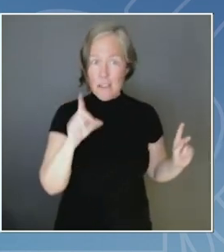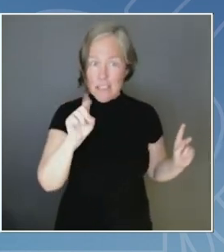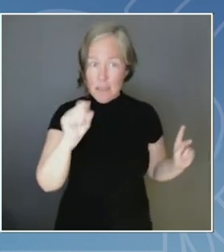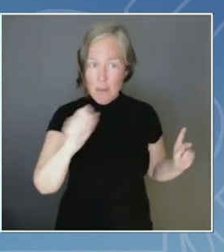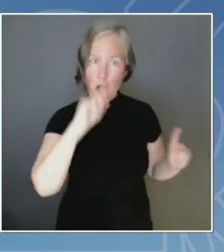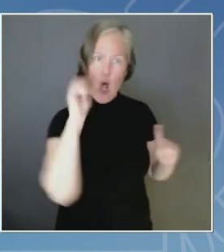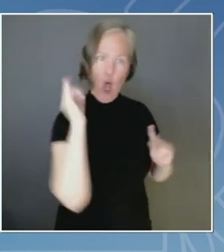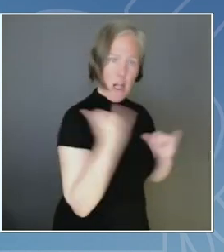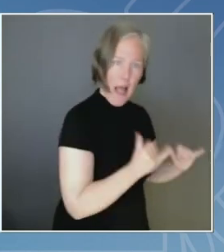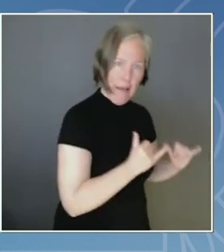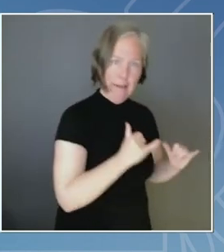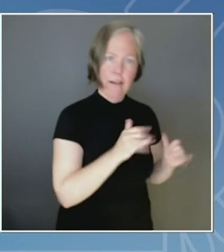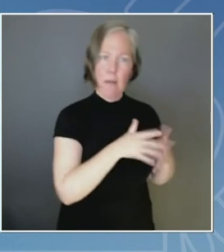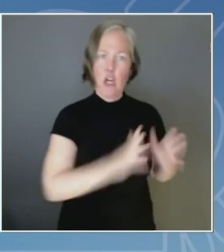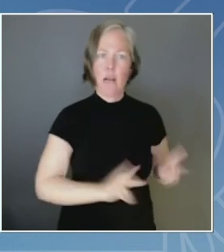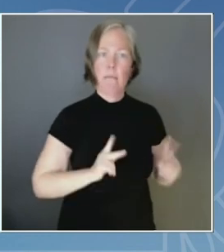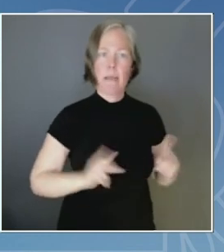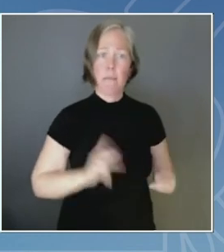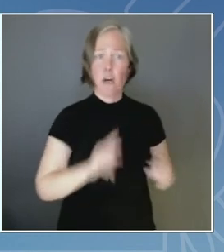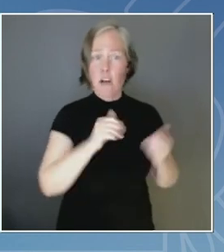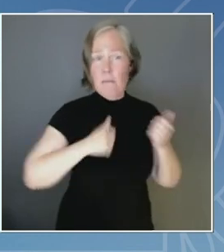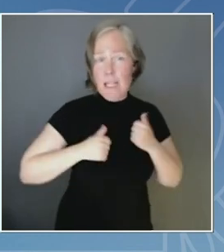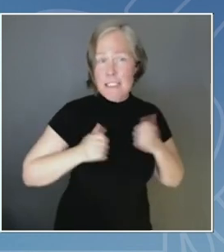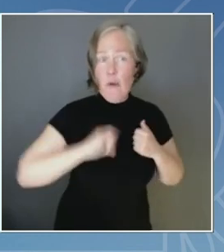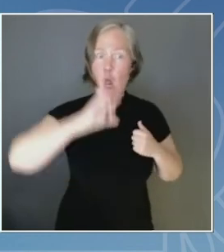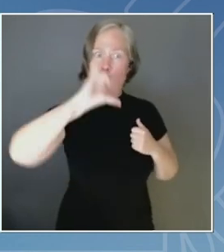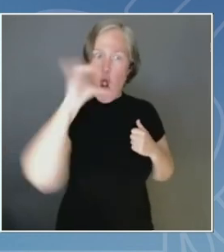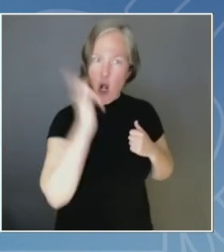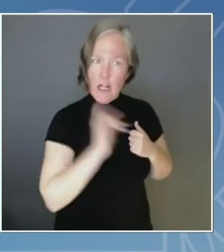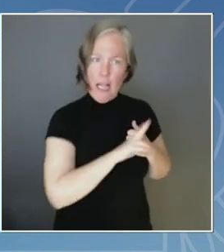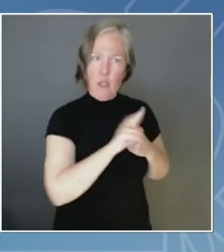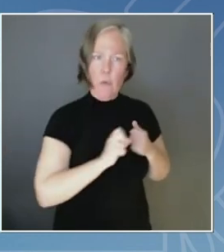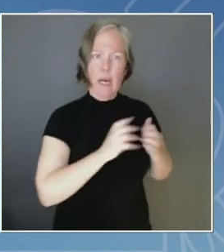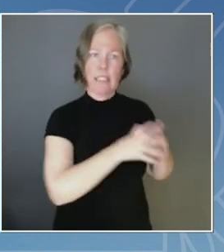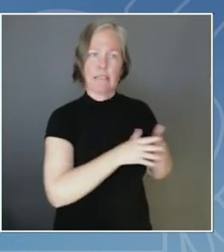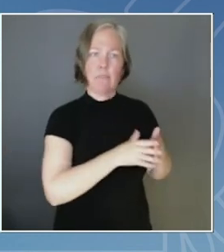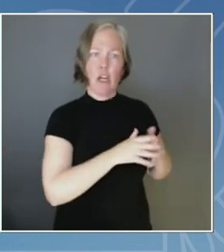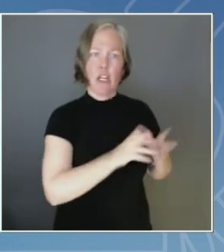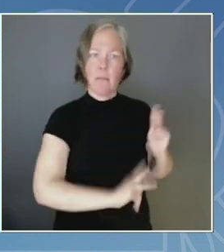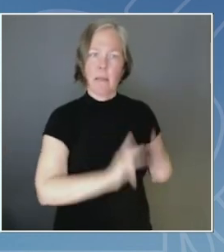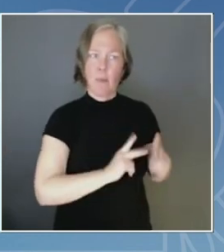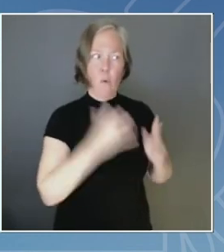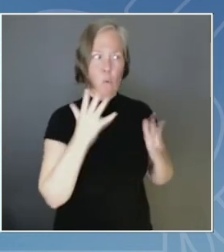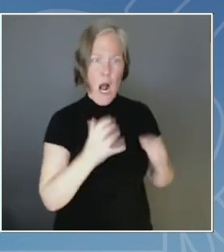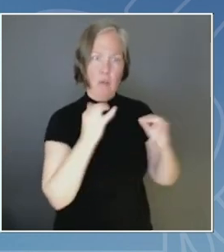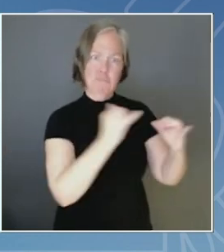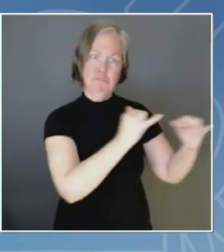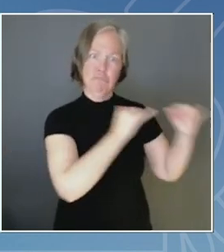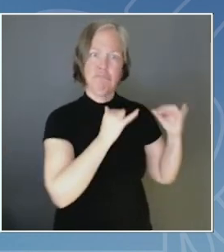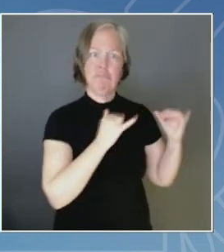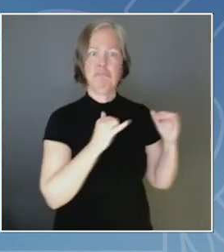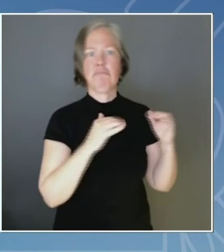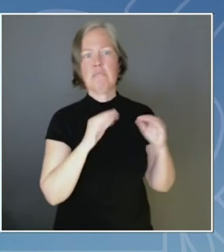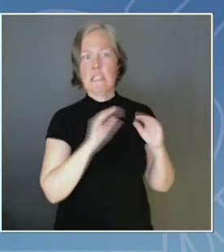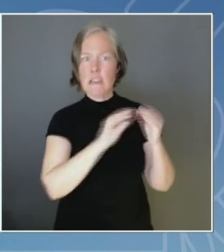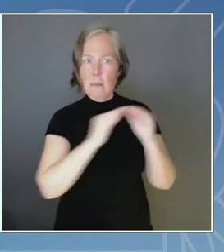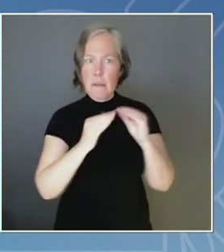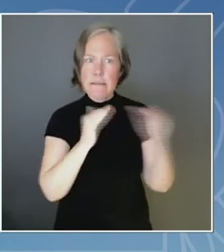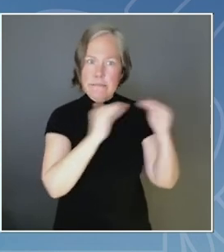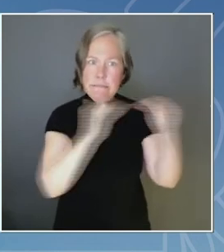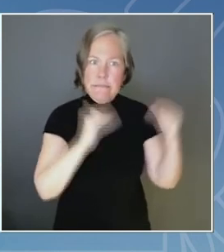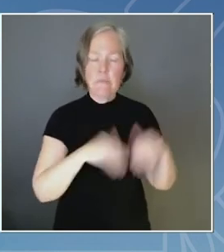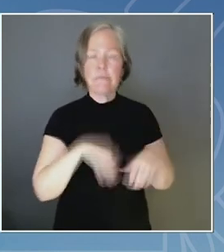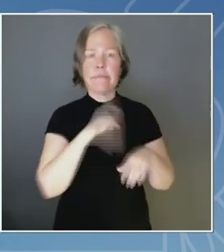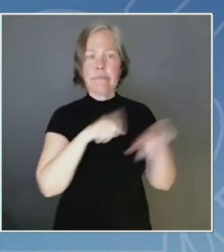government and our armed forces that are representative of the American people. So things like that in the past that